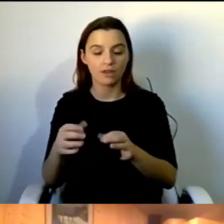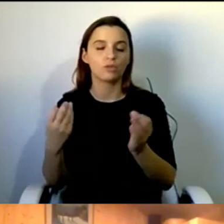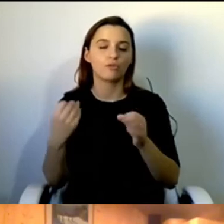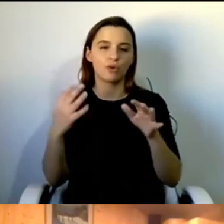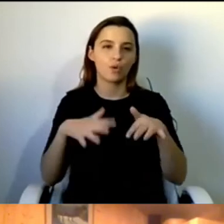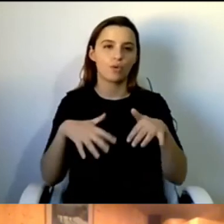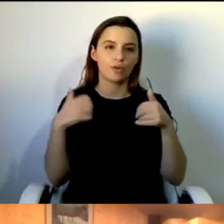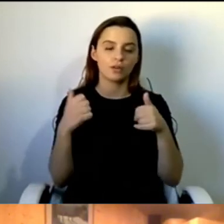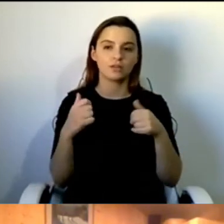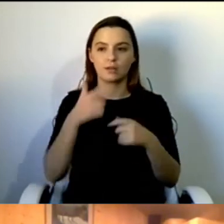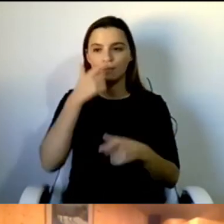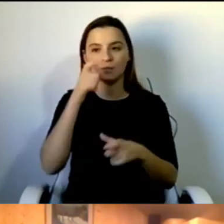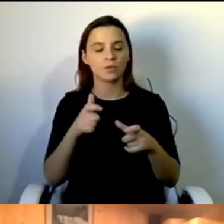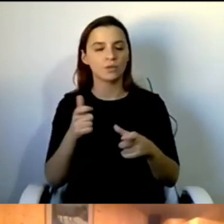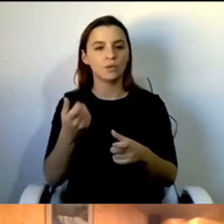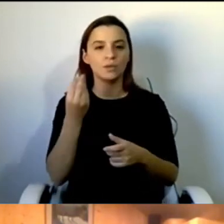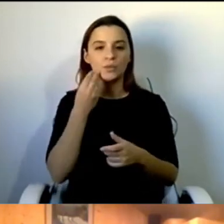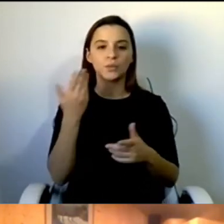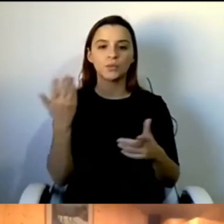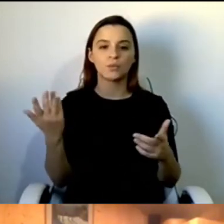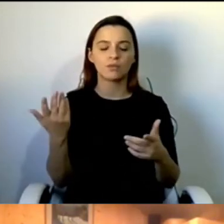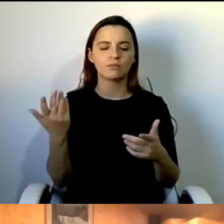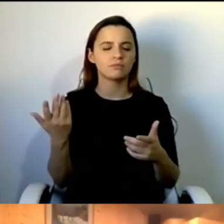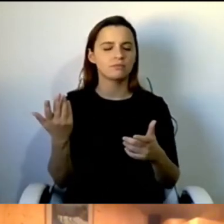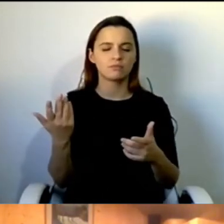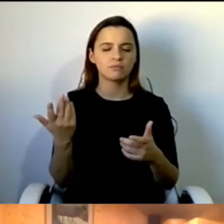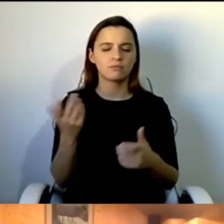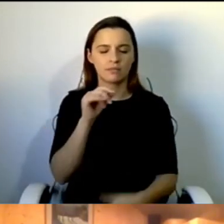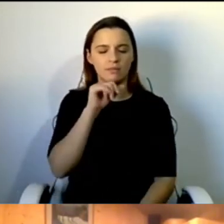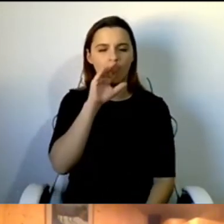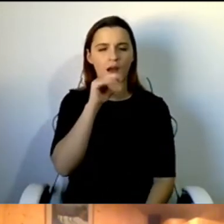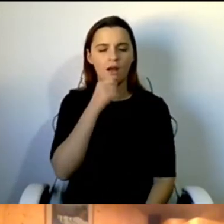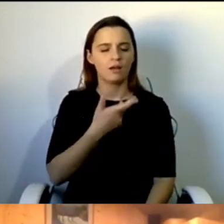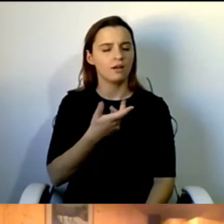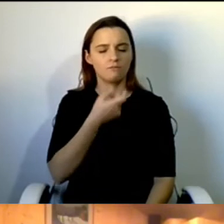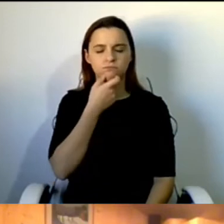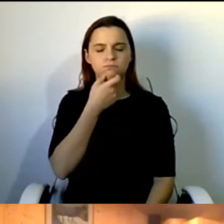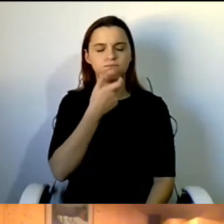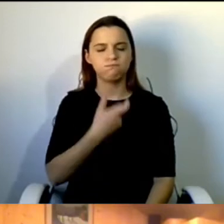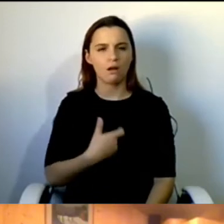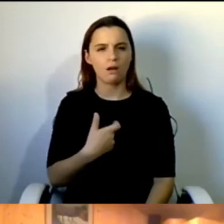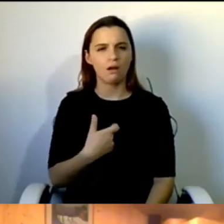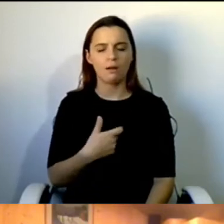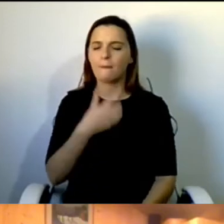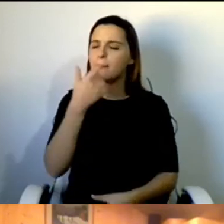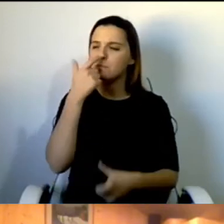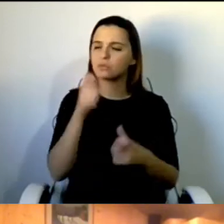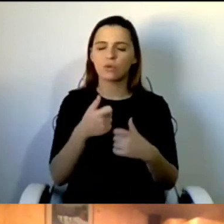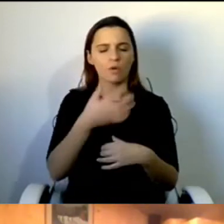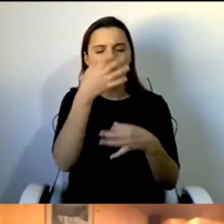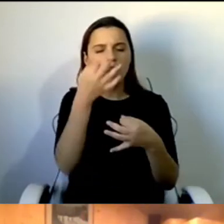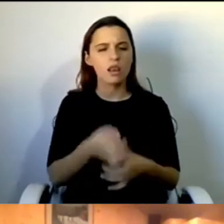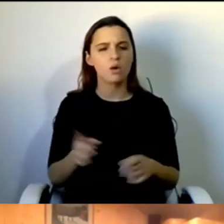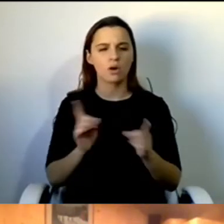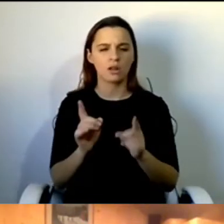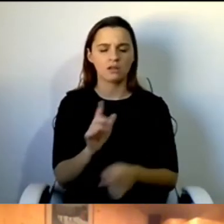incredulous. Even within the movement, people didn't really believe that this was possible. They didn't believe that you could get